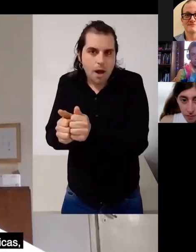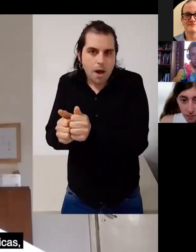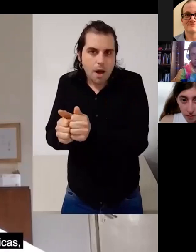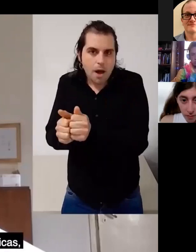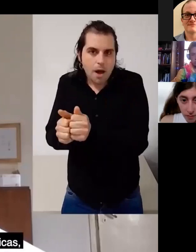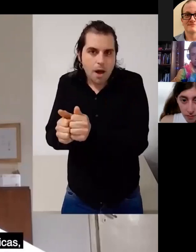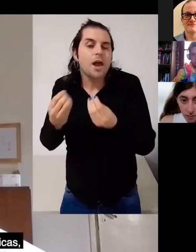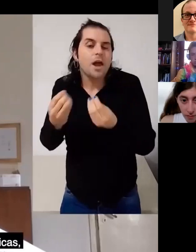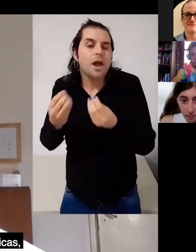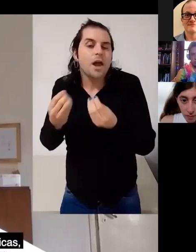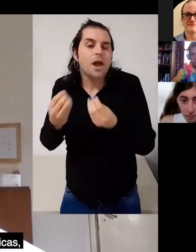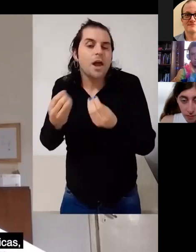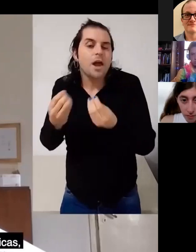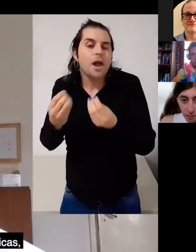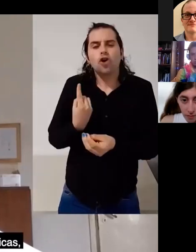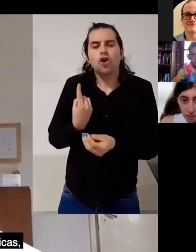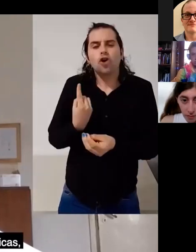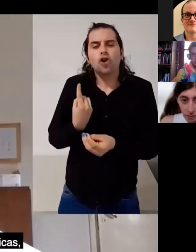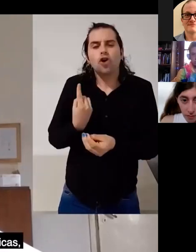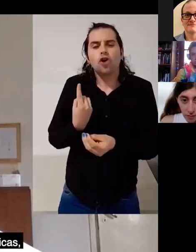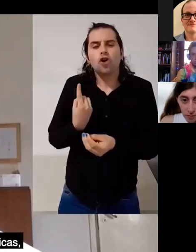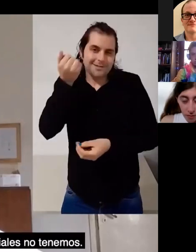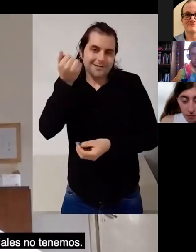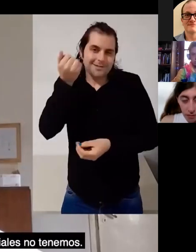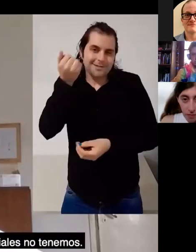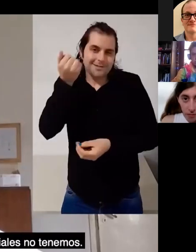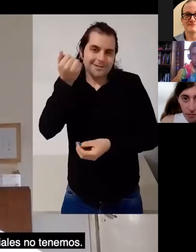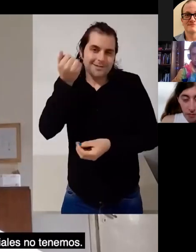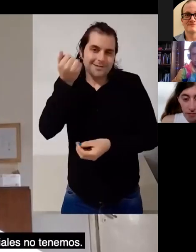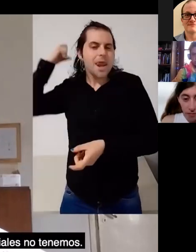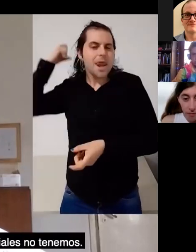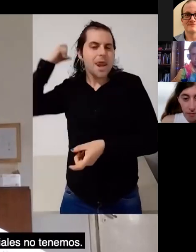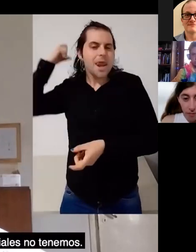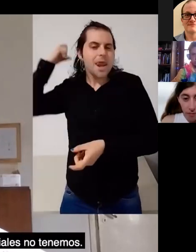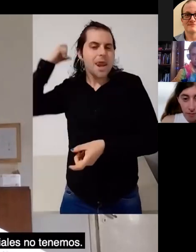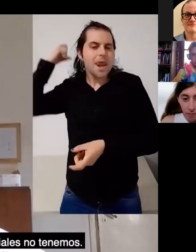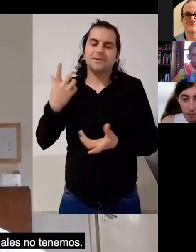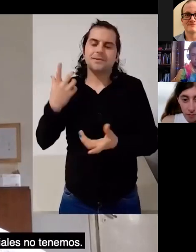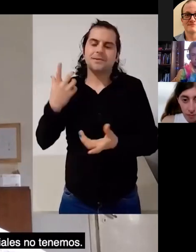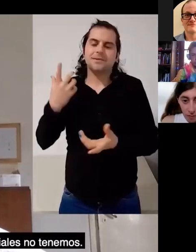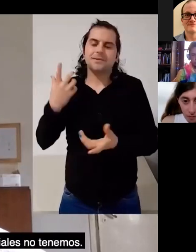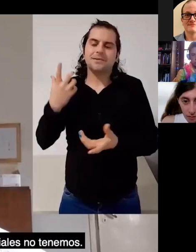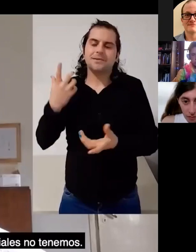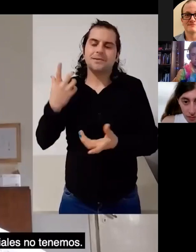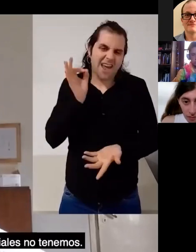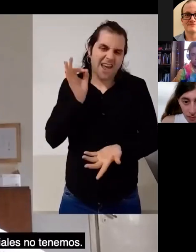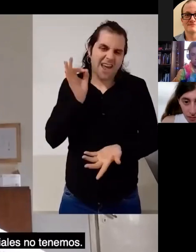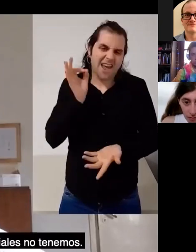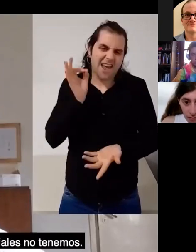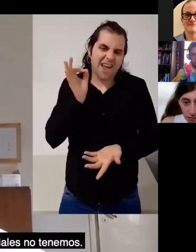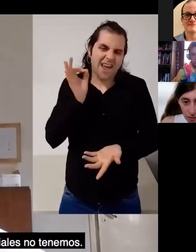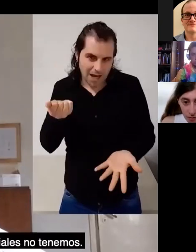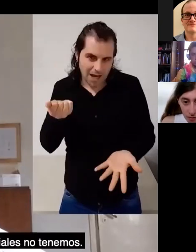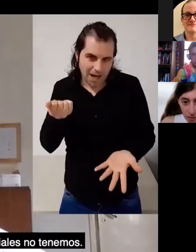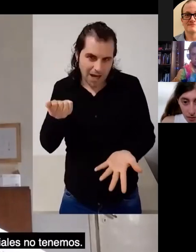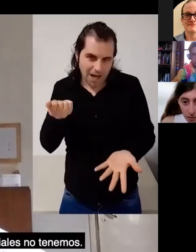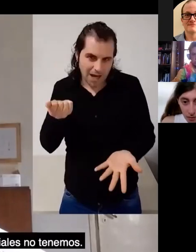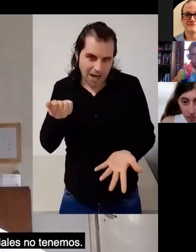can provide collective support, but with the specific tools that